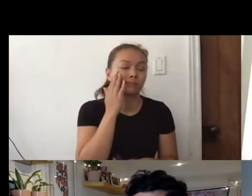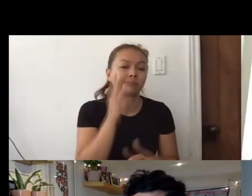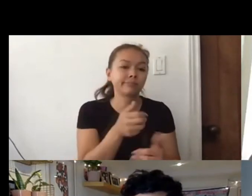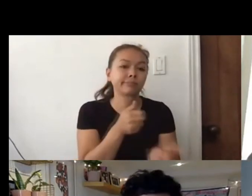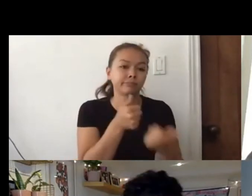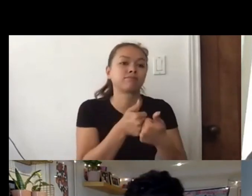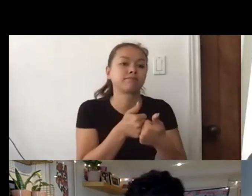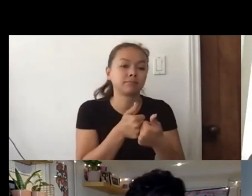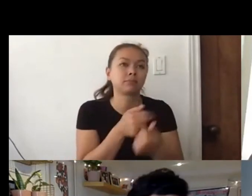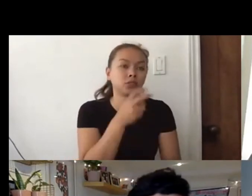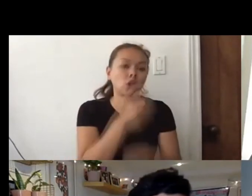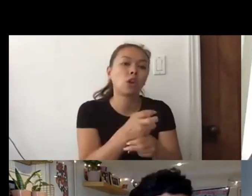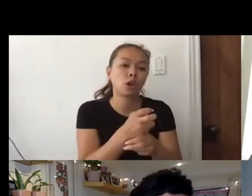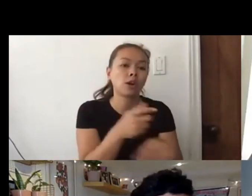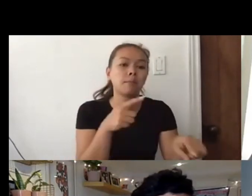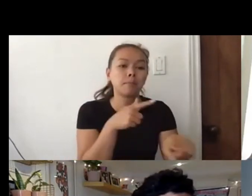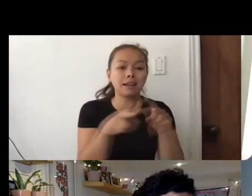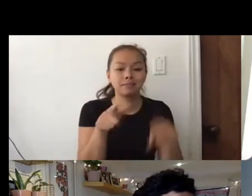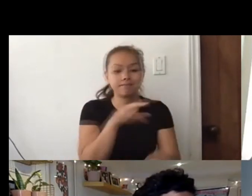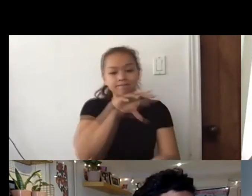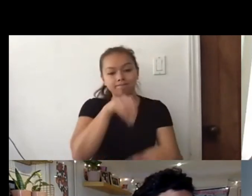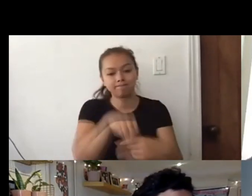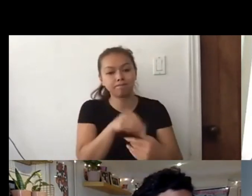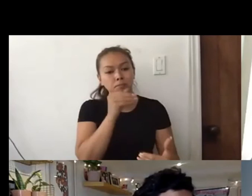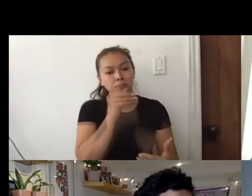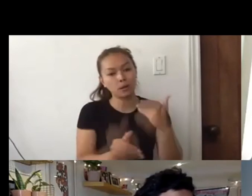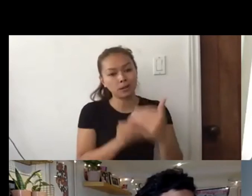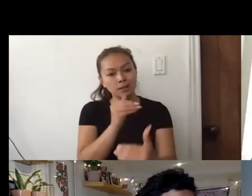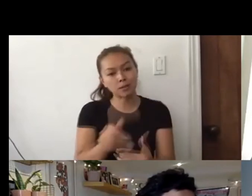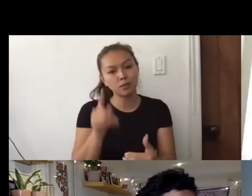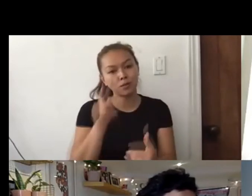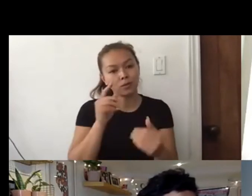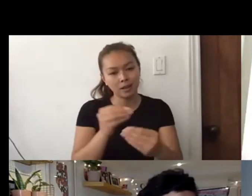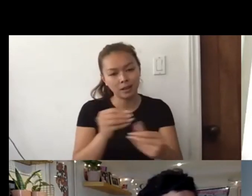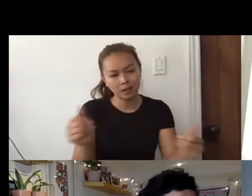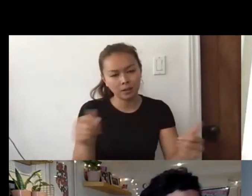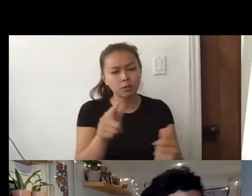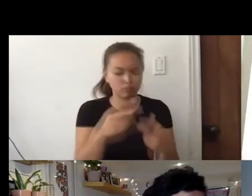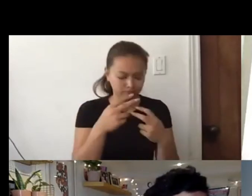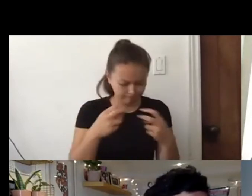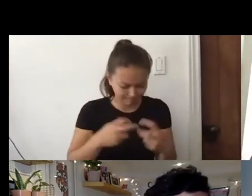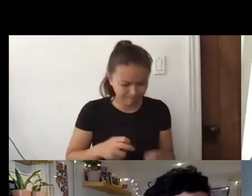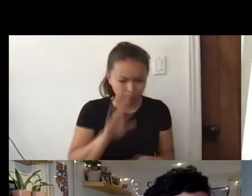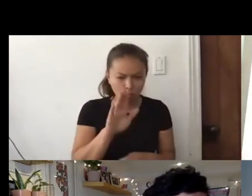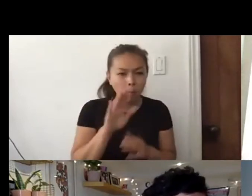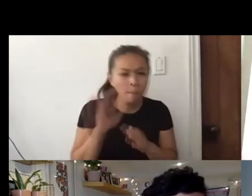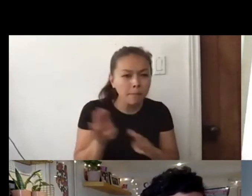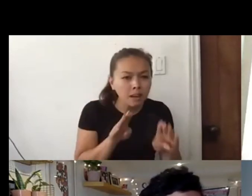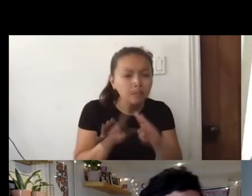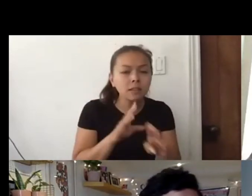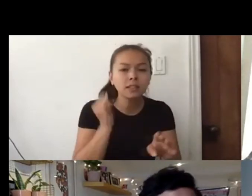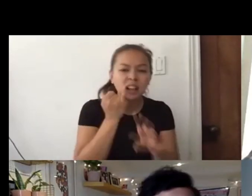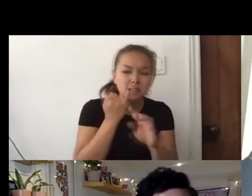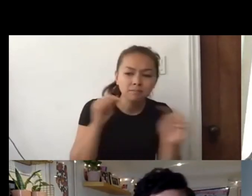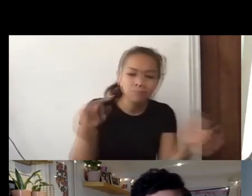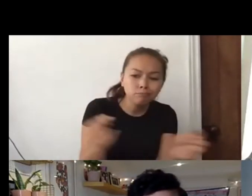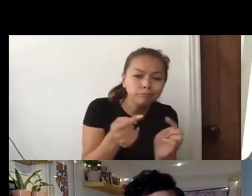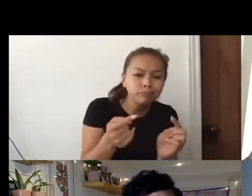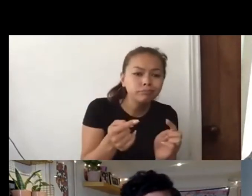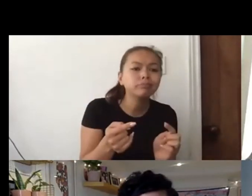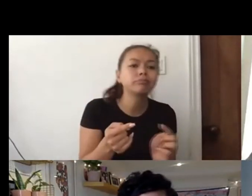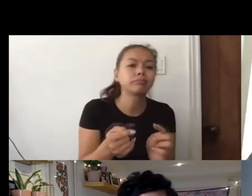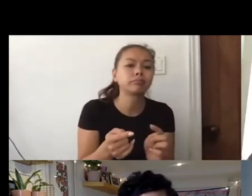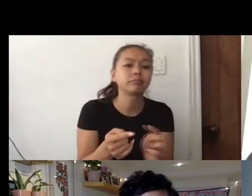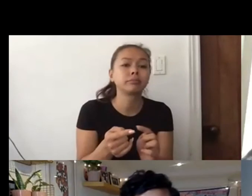healing process. So check the behaviors within yourself that are harmful, and call out